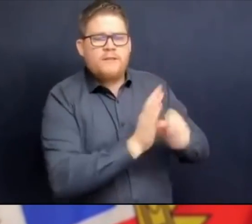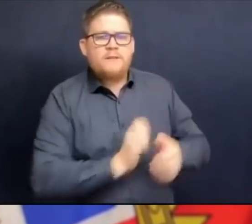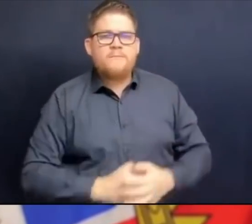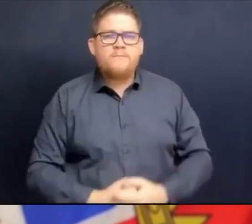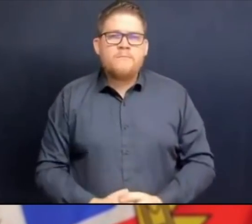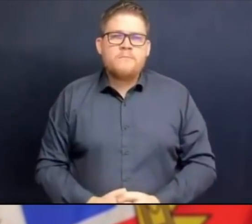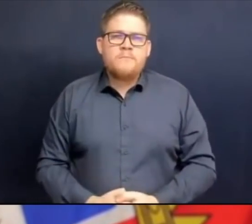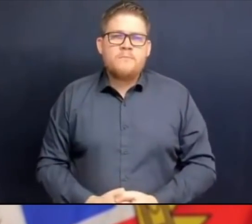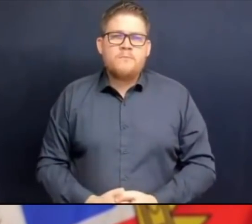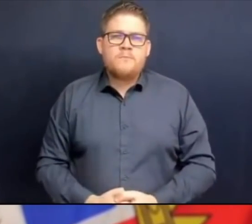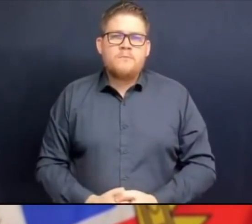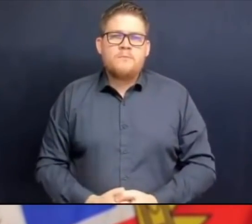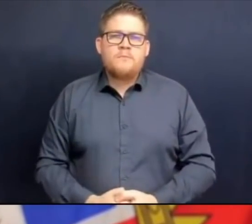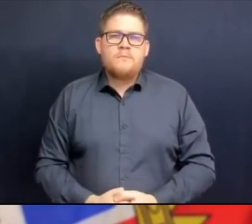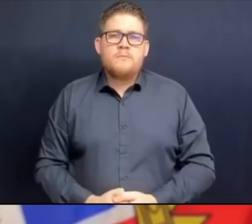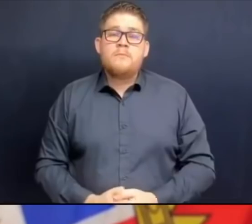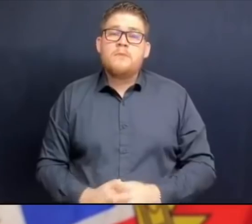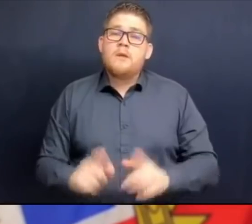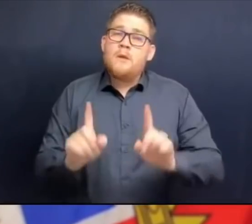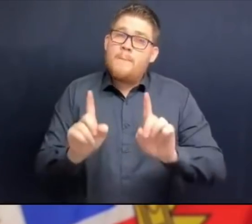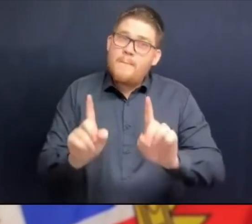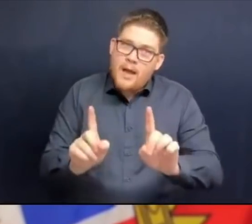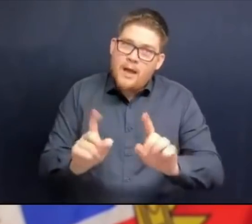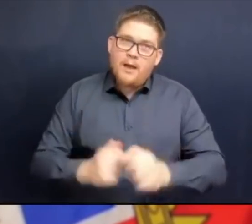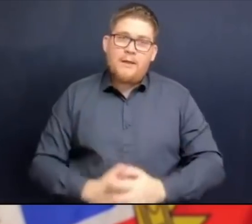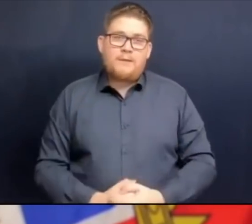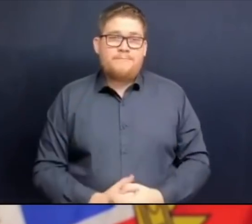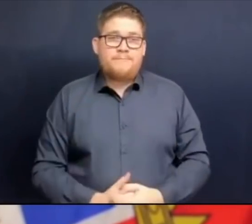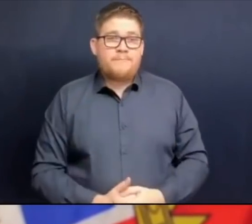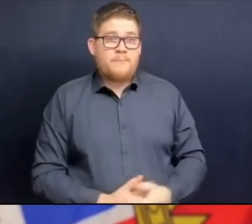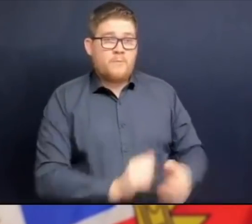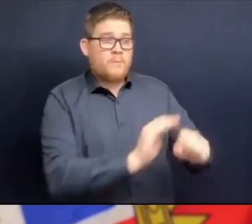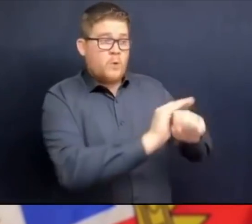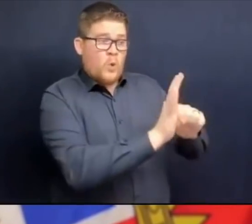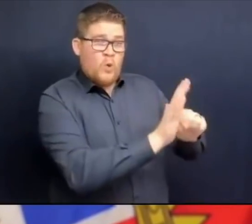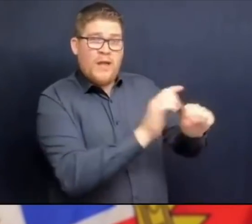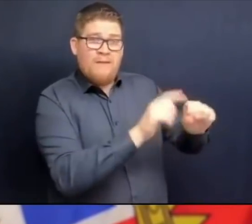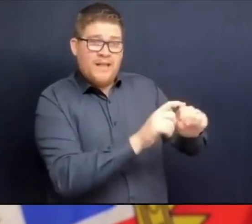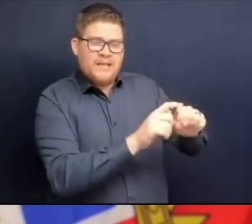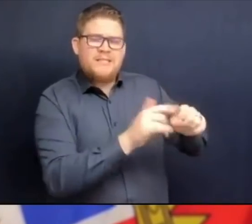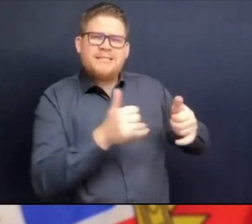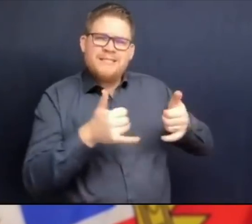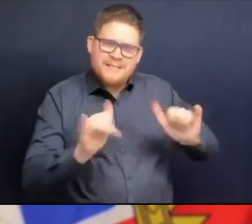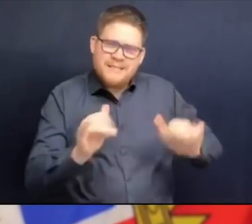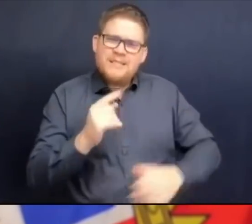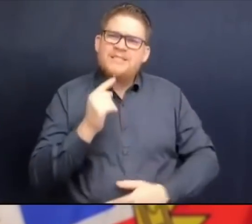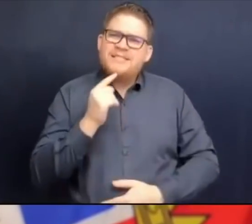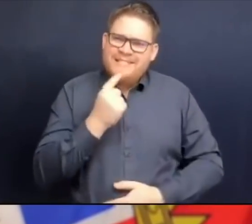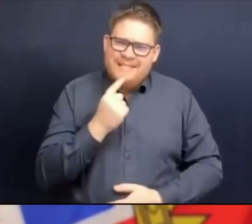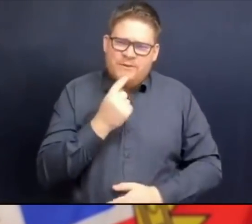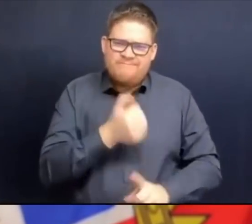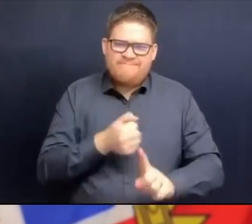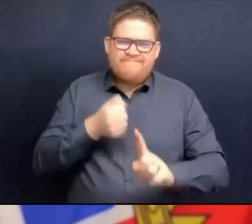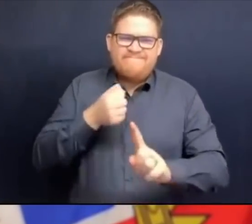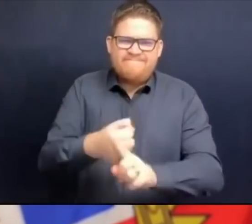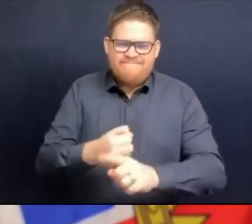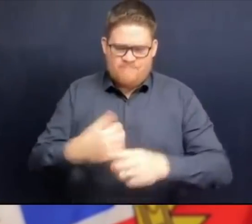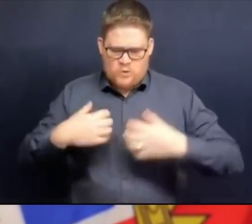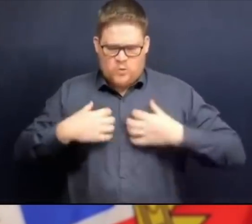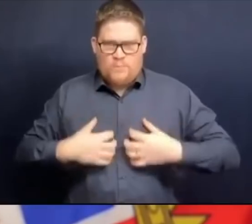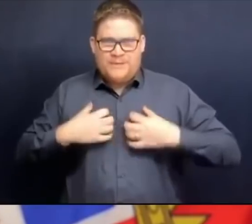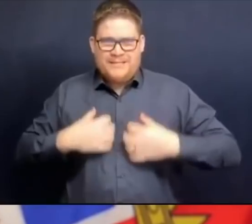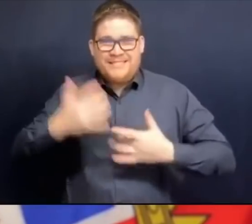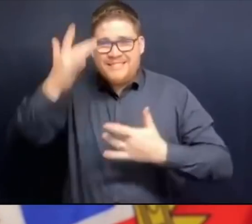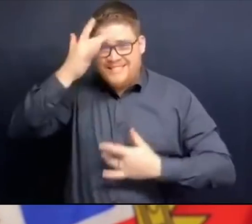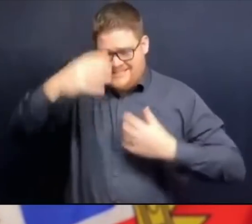It's important not to lose sight of the fact that COVID-19 continues to be a serious respiratory illness, and we will be focusing